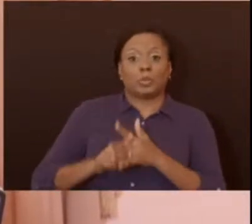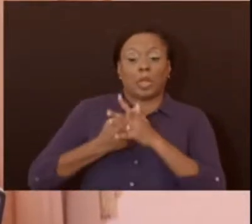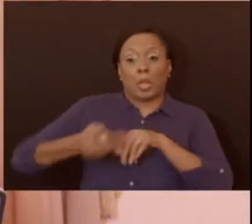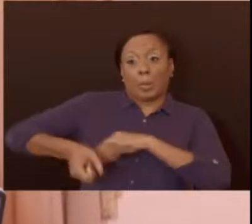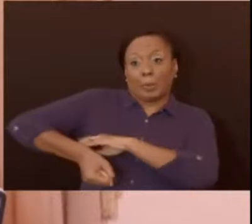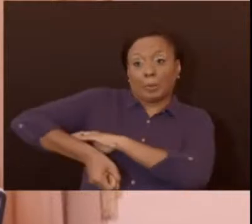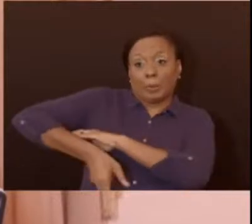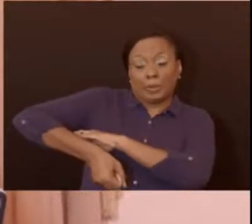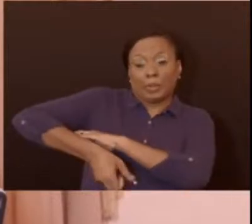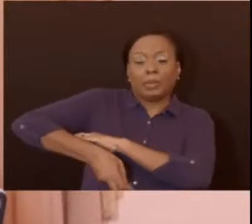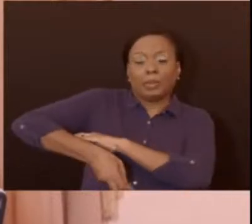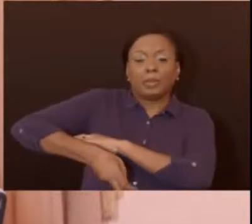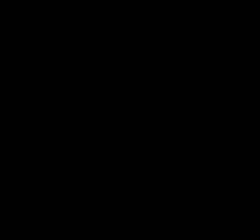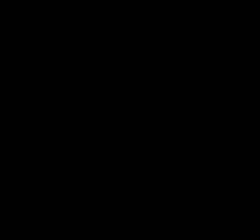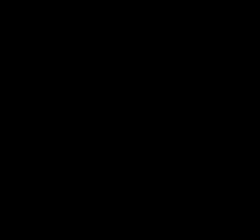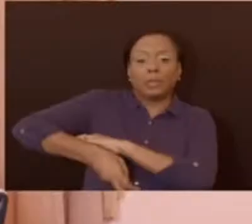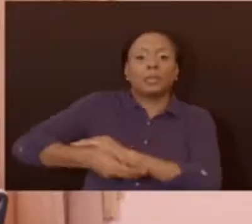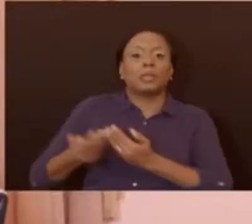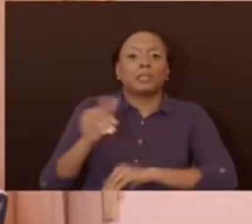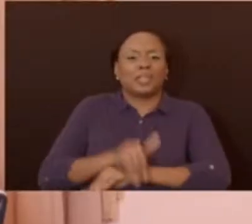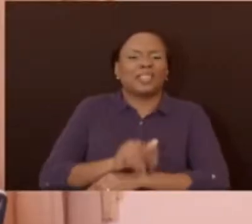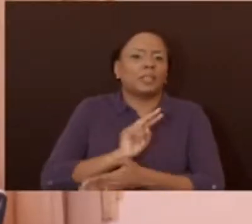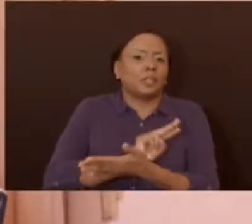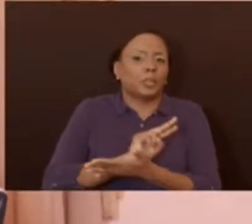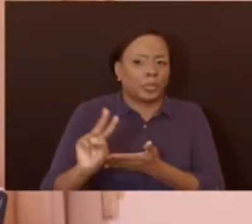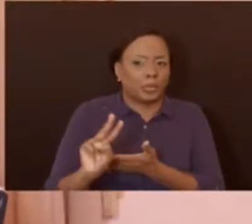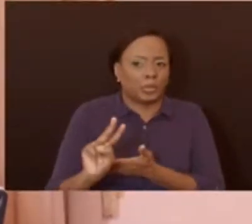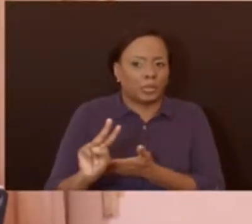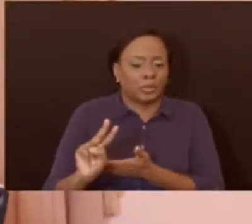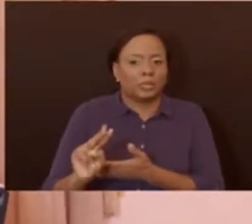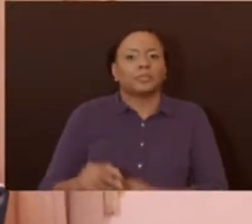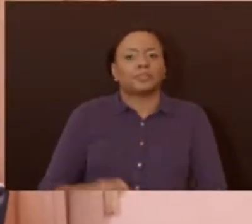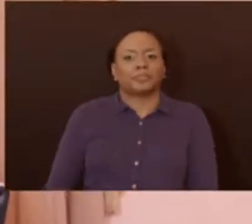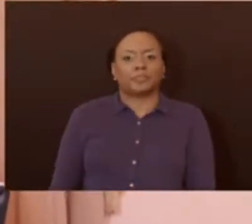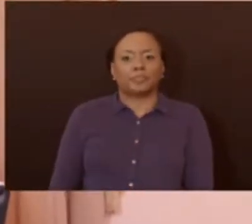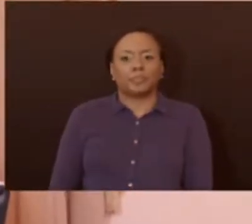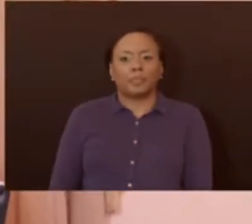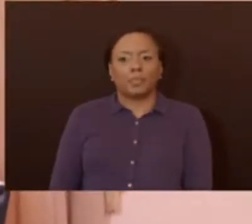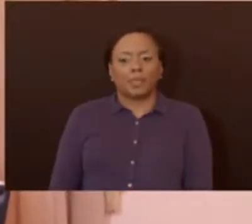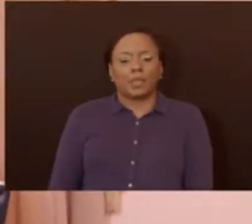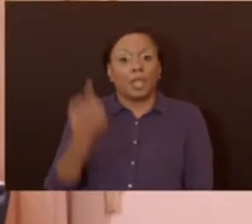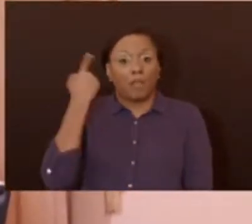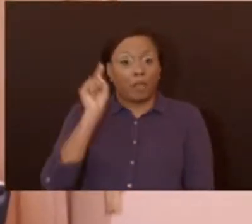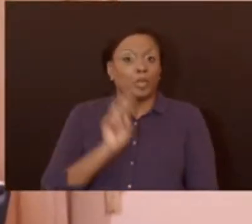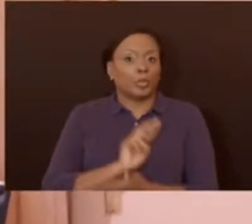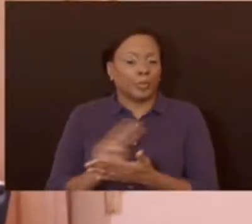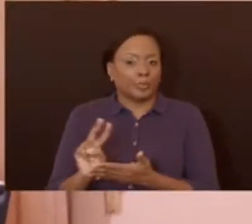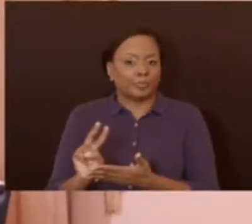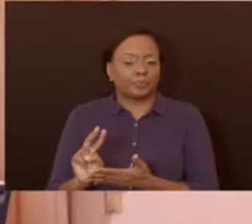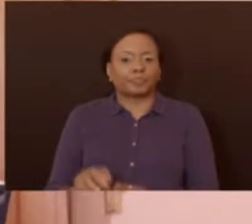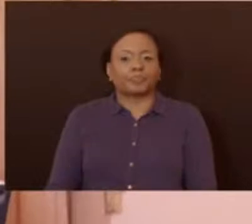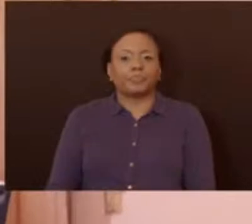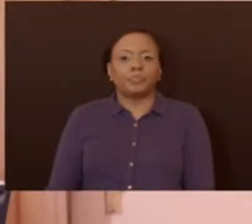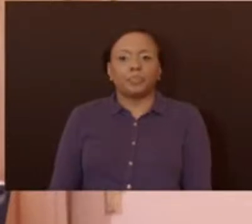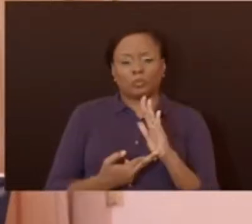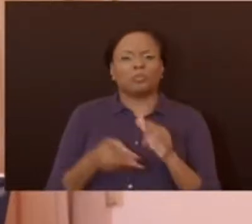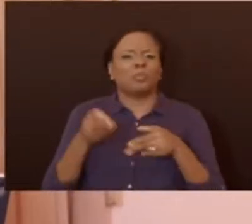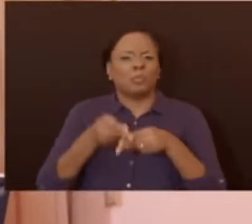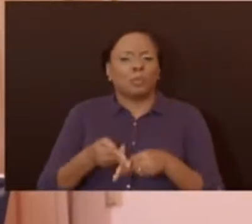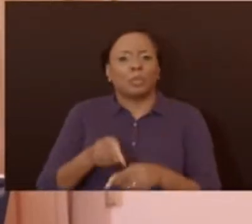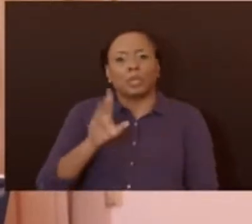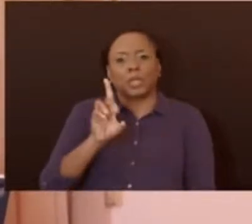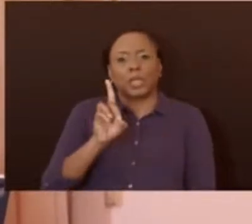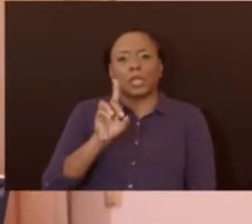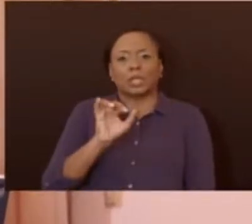midnight tonight for a 2-week period. The Prime Minister met with the Cabinet COVID